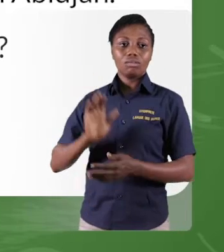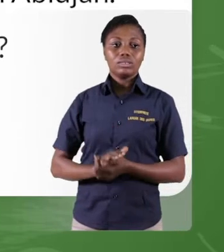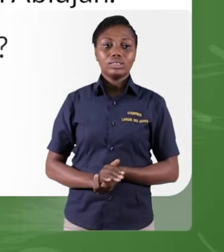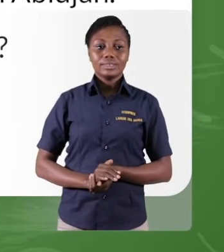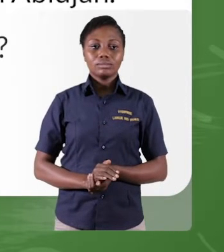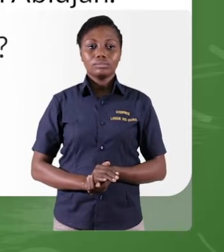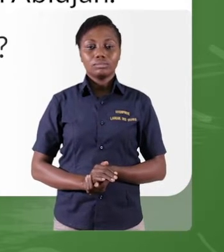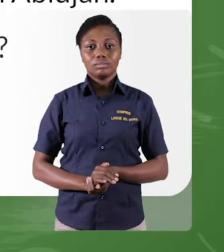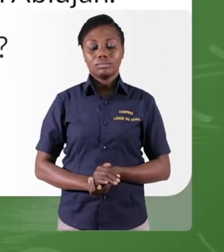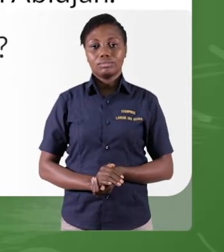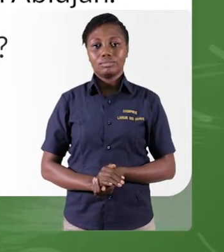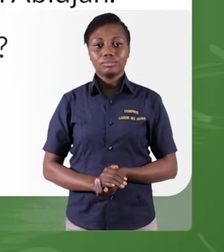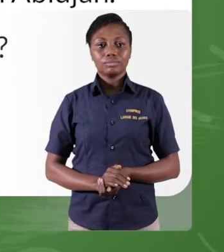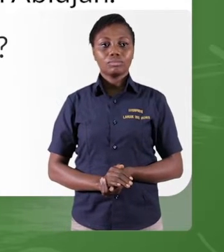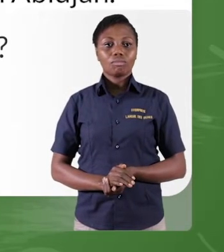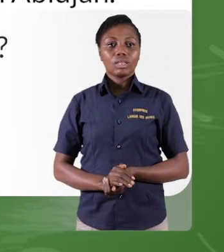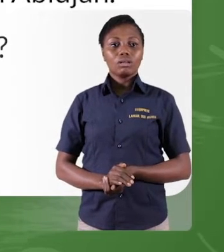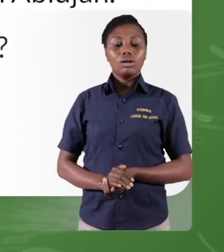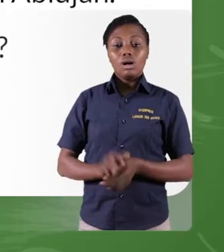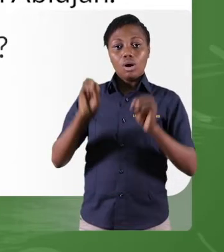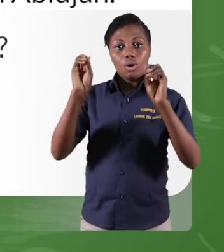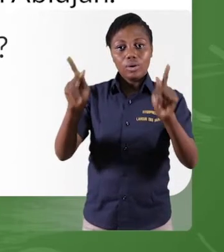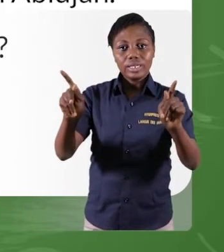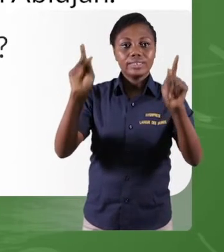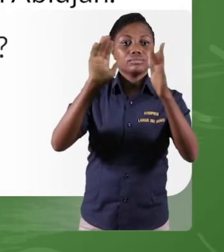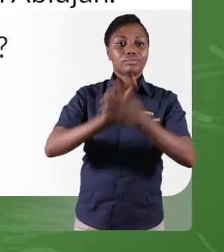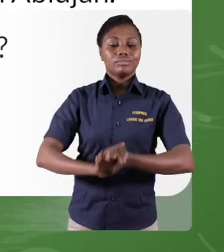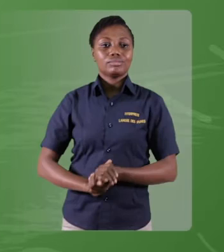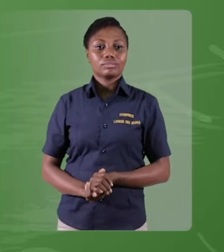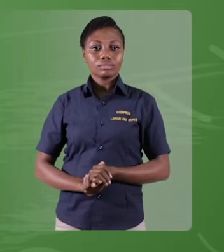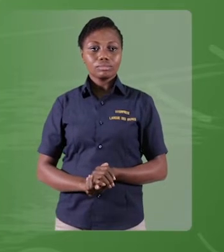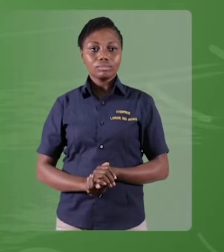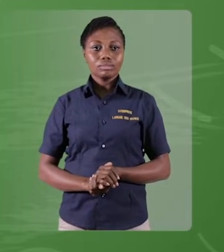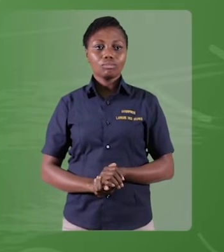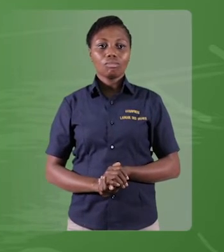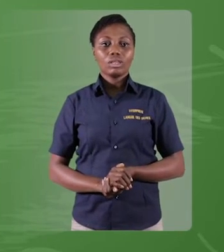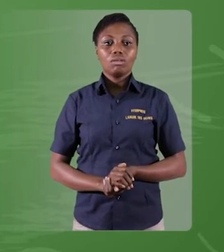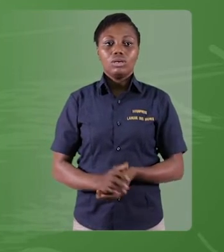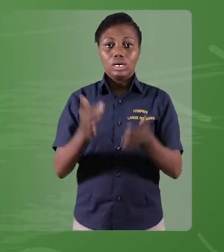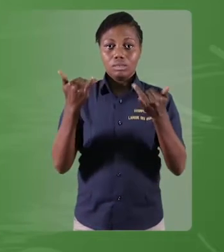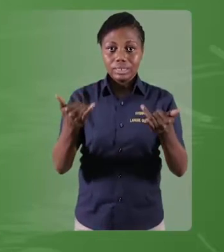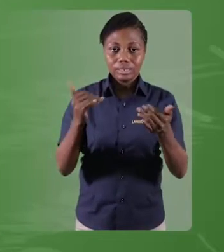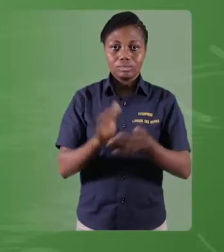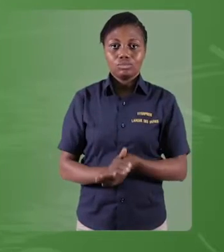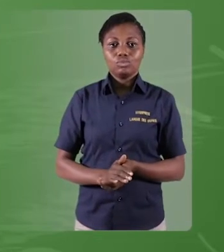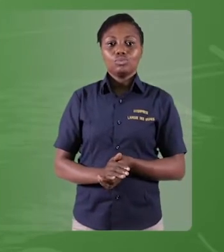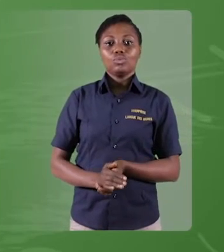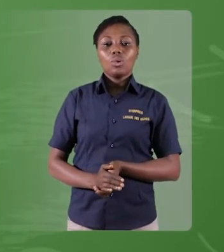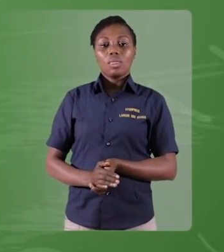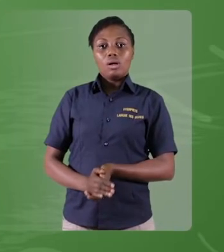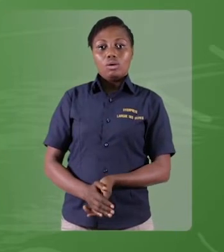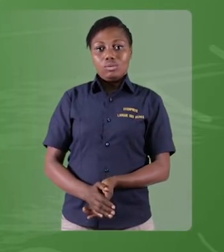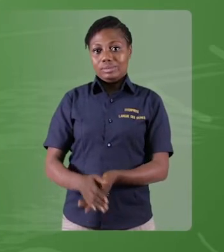No D at the end. All right? Good. Now that you know some words to describe